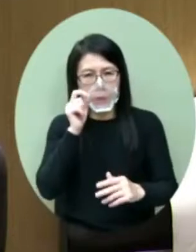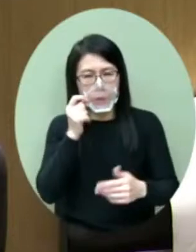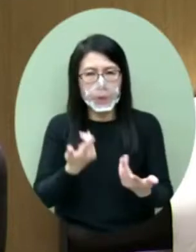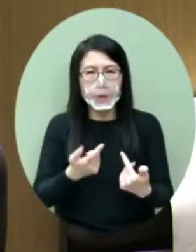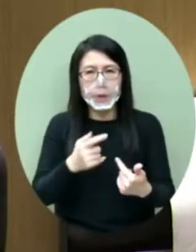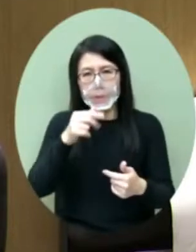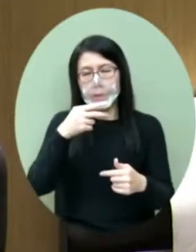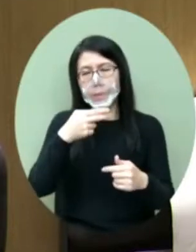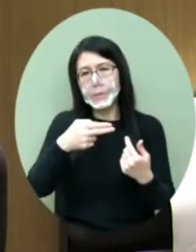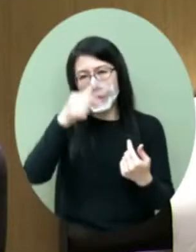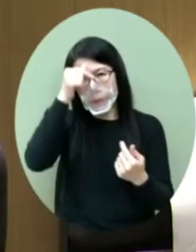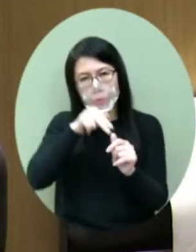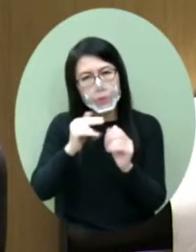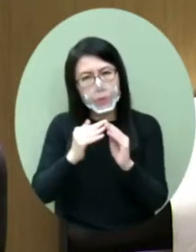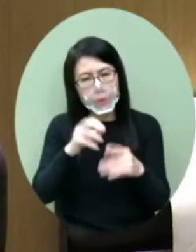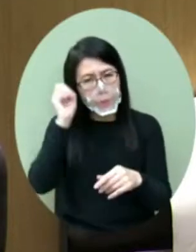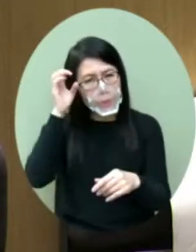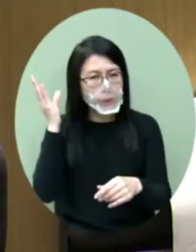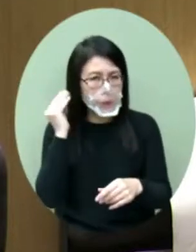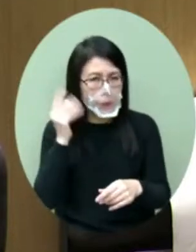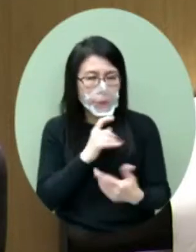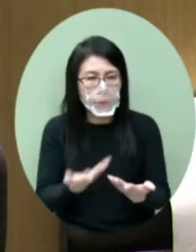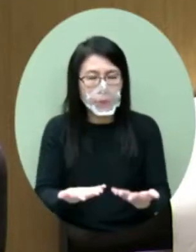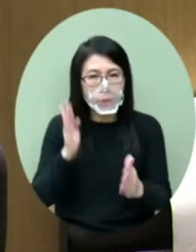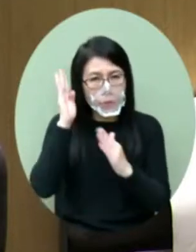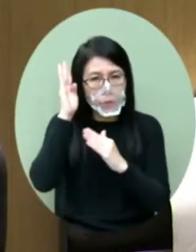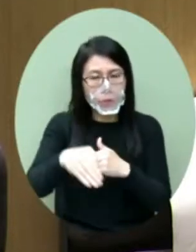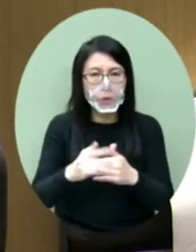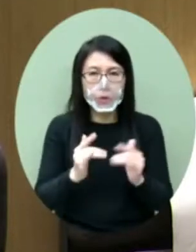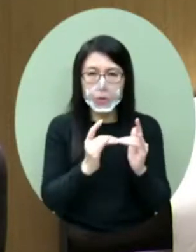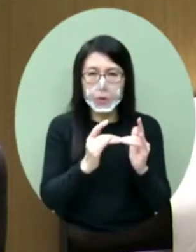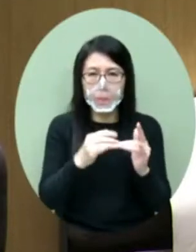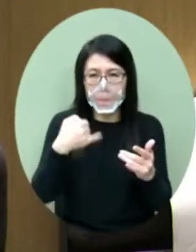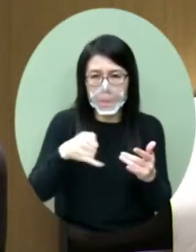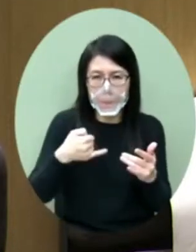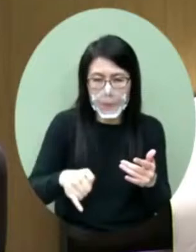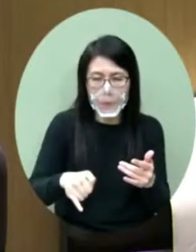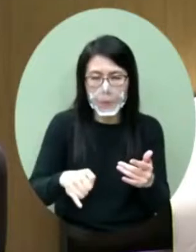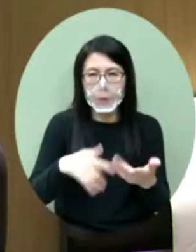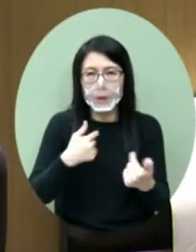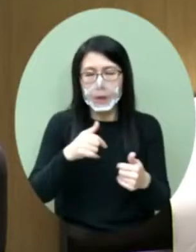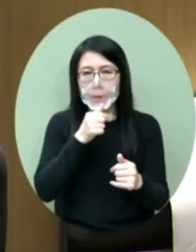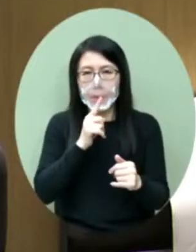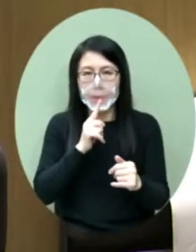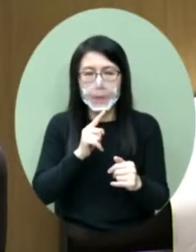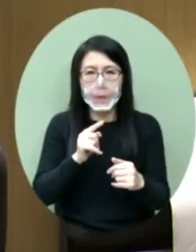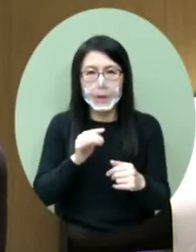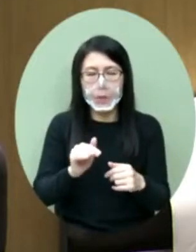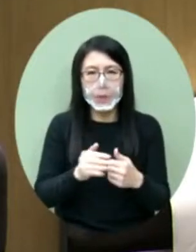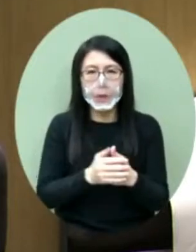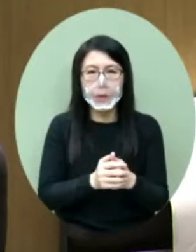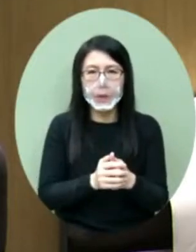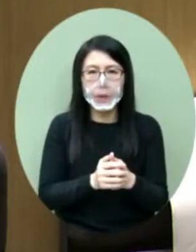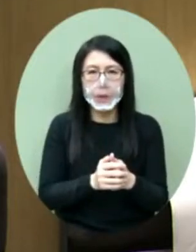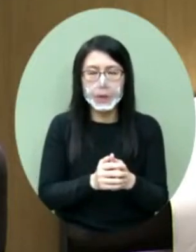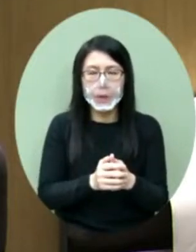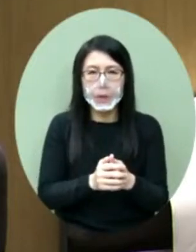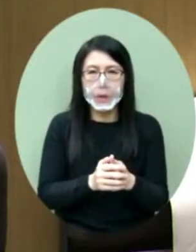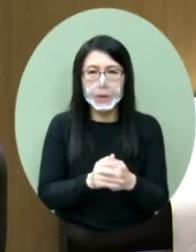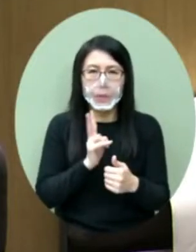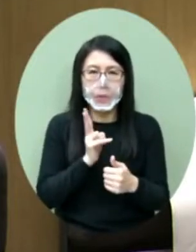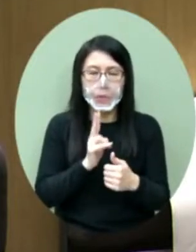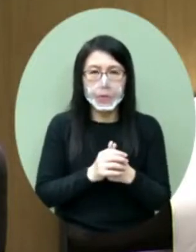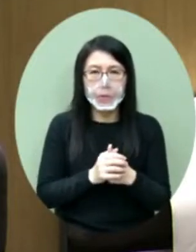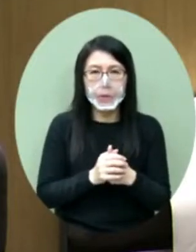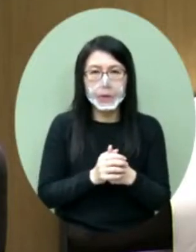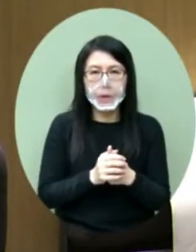been released, there are some signs that they may have emotional problems. Well, how are you going to address